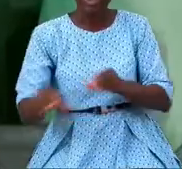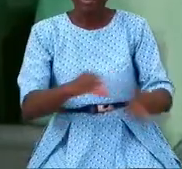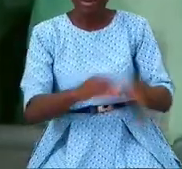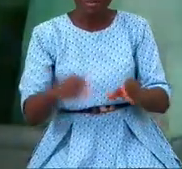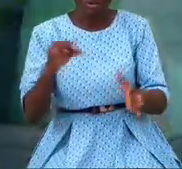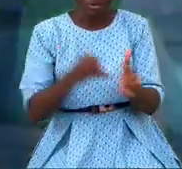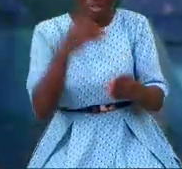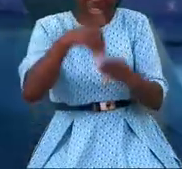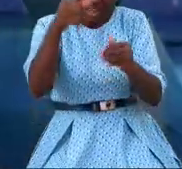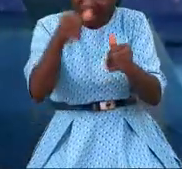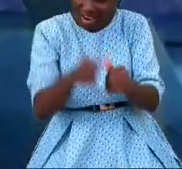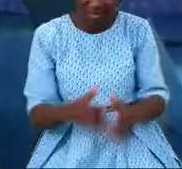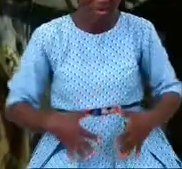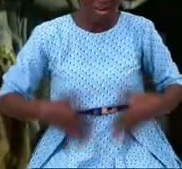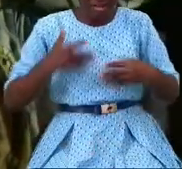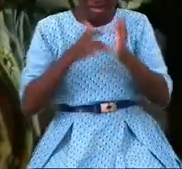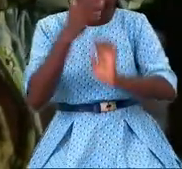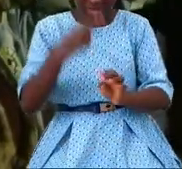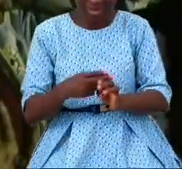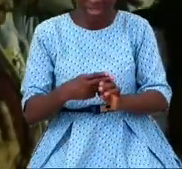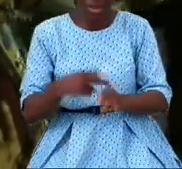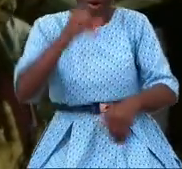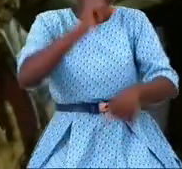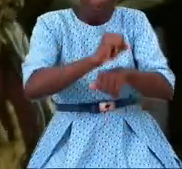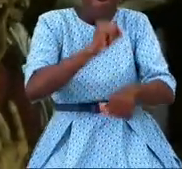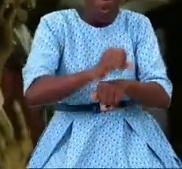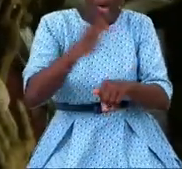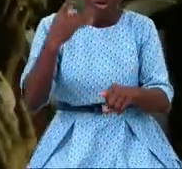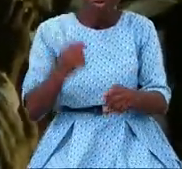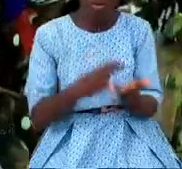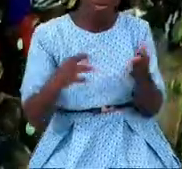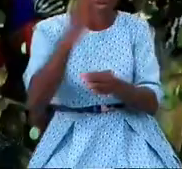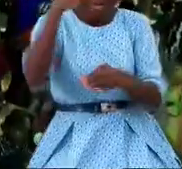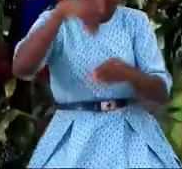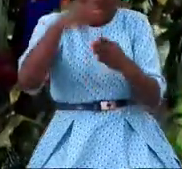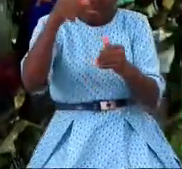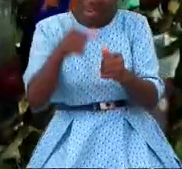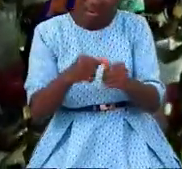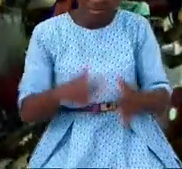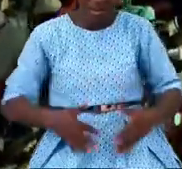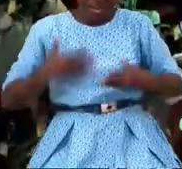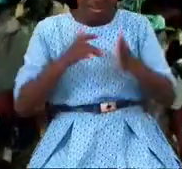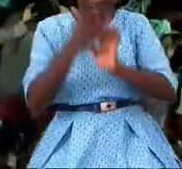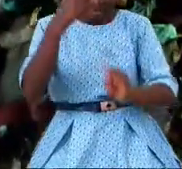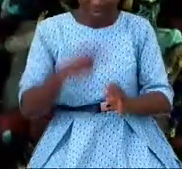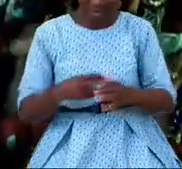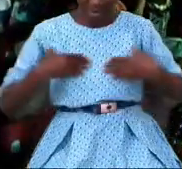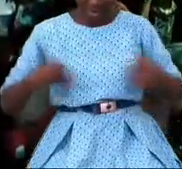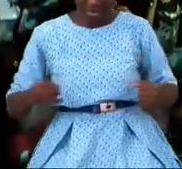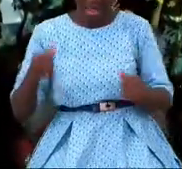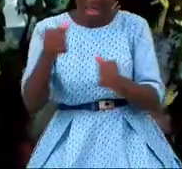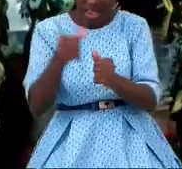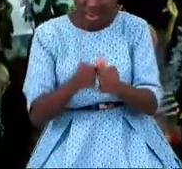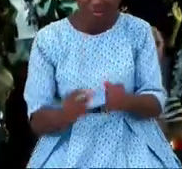Heal everyone. Open the blind eyes. Make the deaf and the dumb to